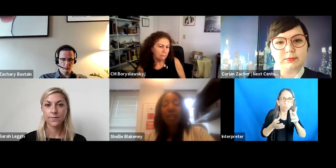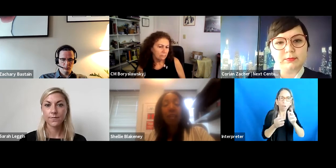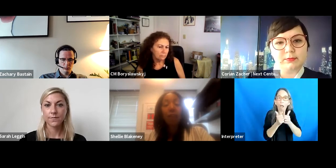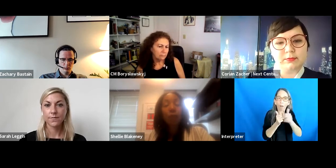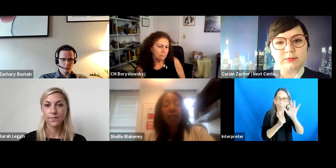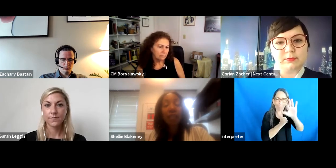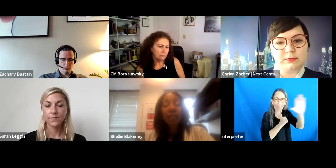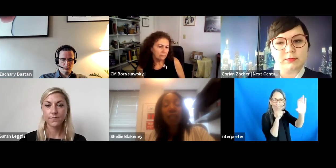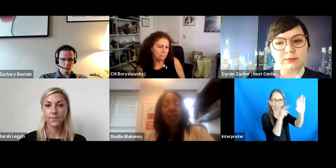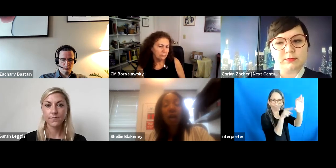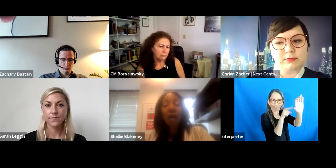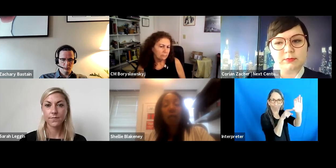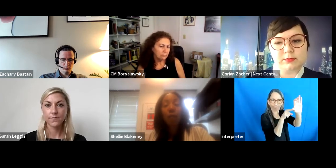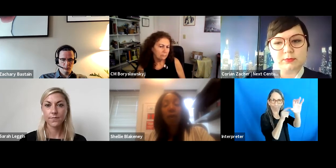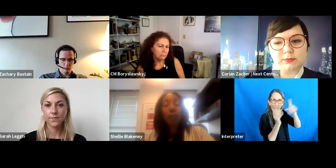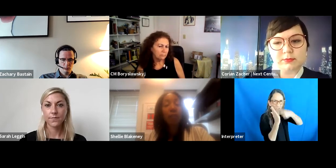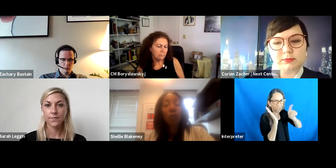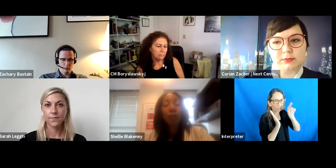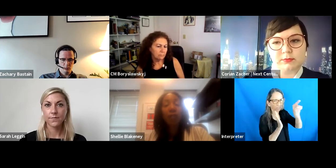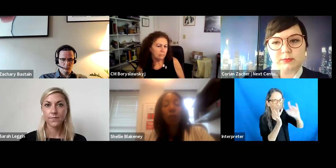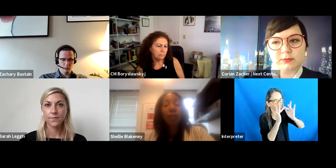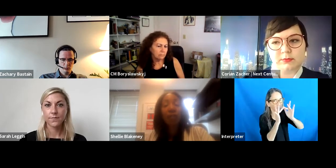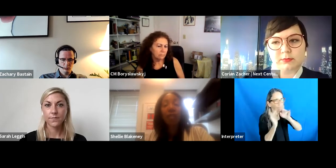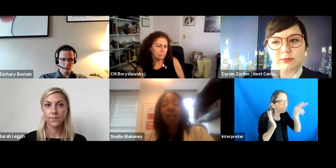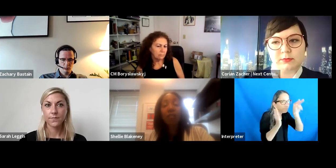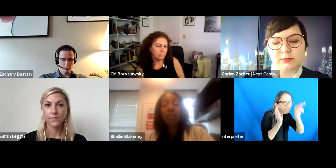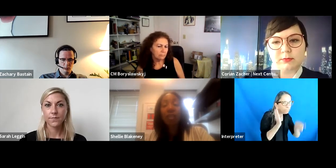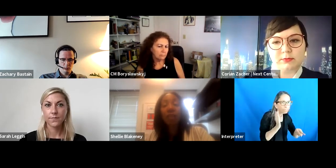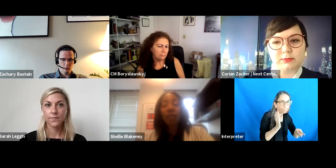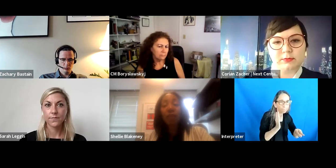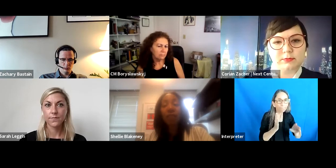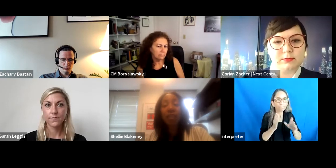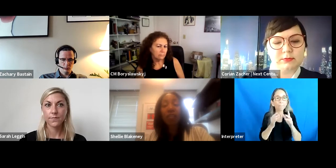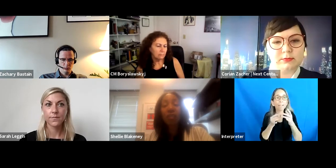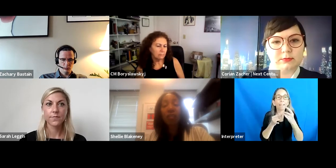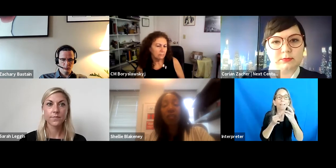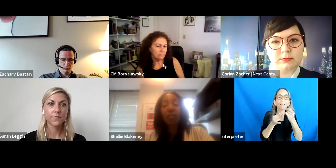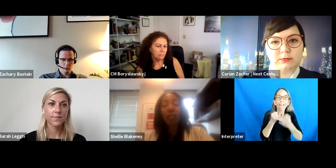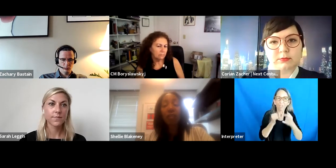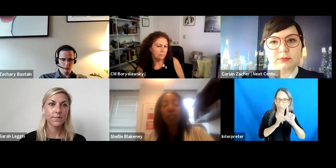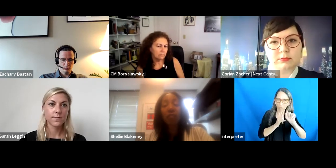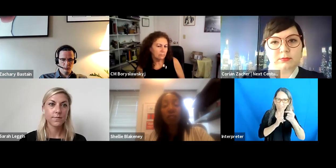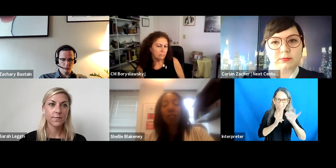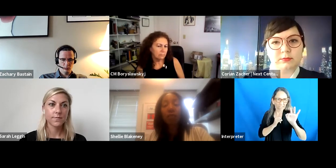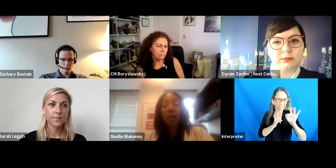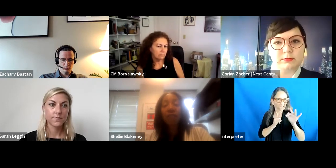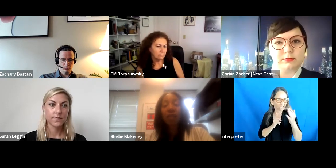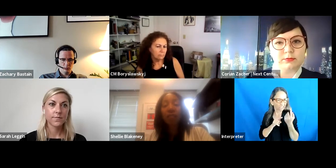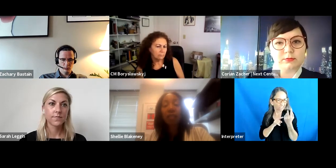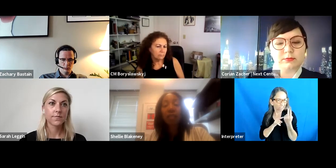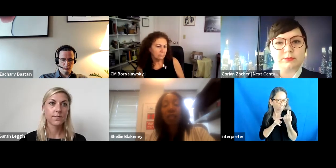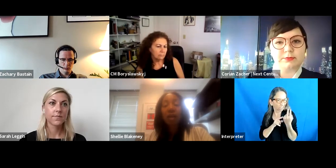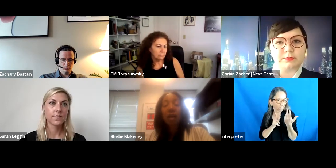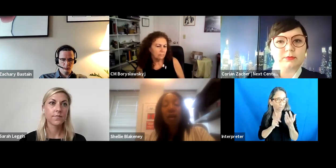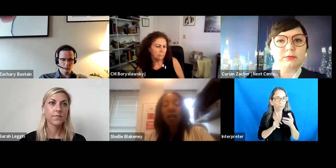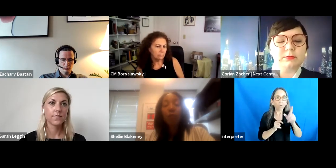At the end of 2019, approximately 2,700 of the nation's nearly a little over